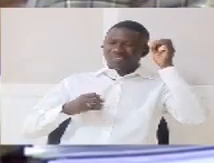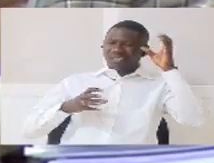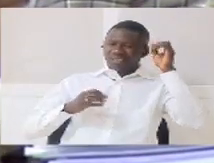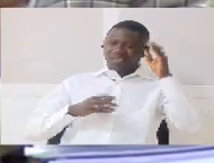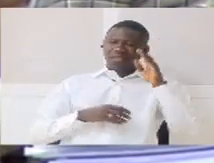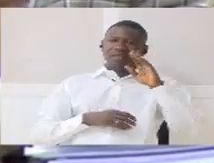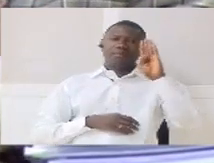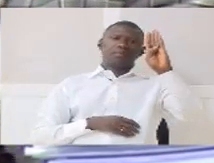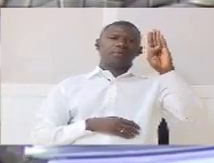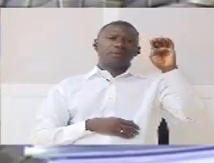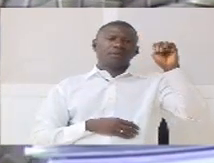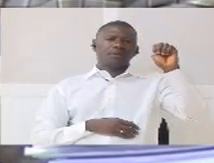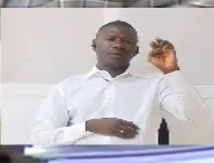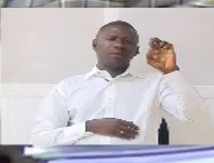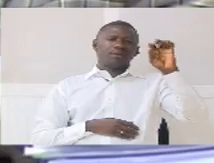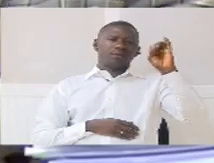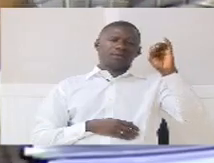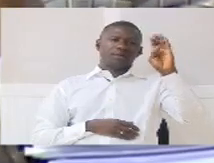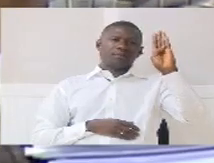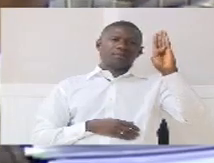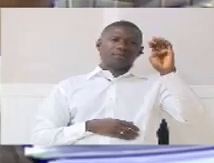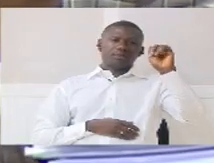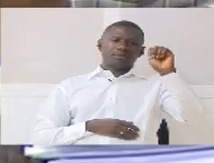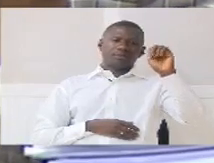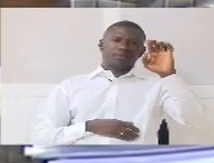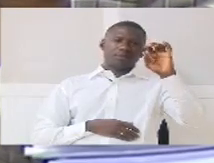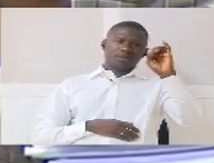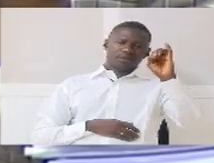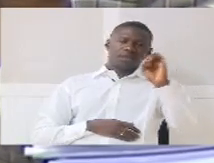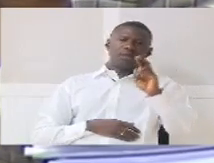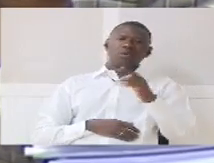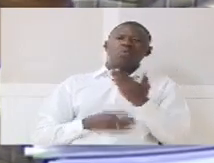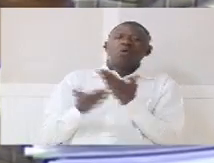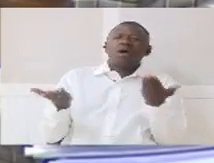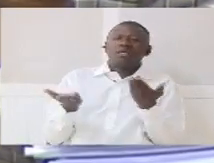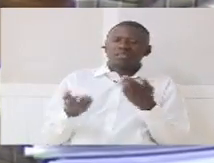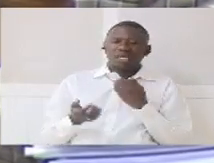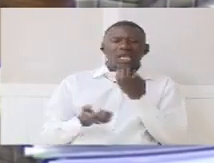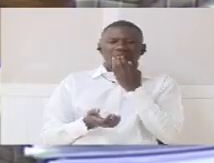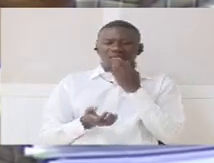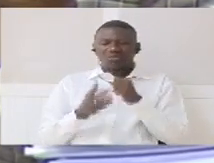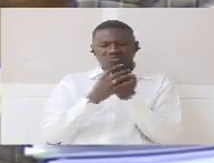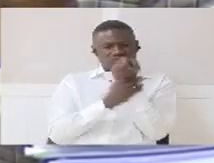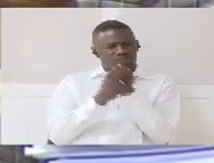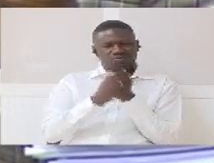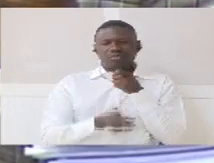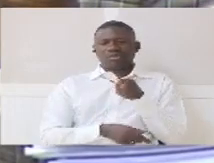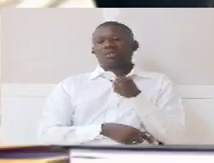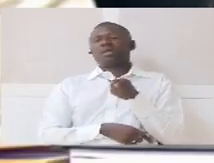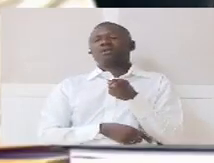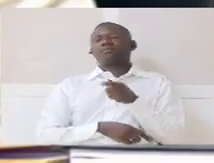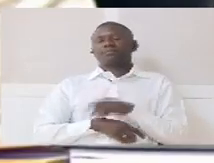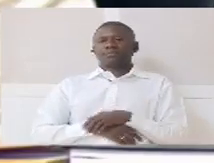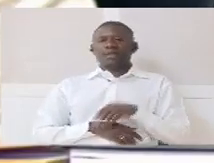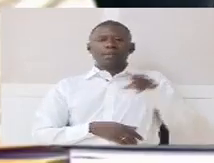pap that they were eating. Amunta ni londa komu jama be fa kanje wotumo. Me ya sabu